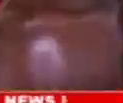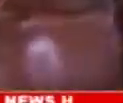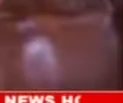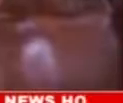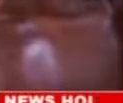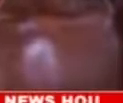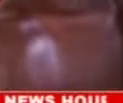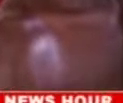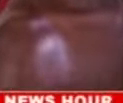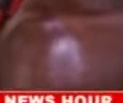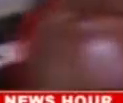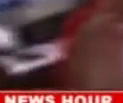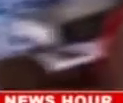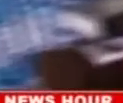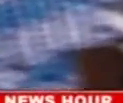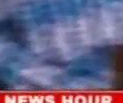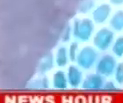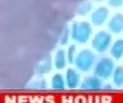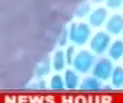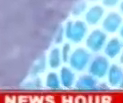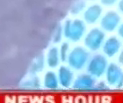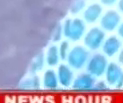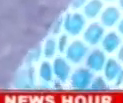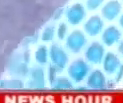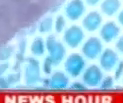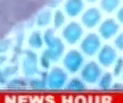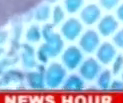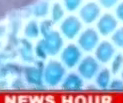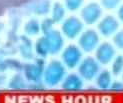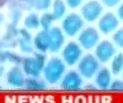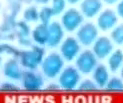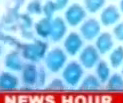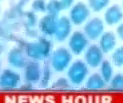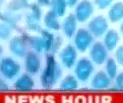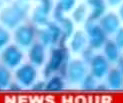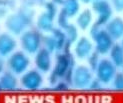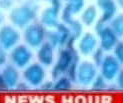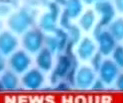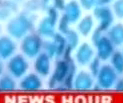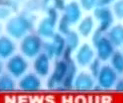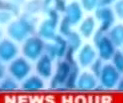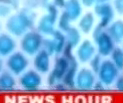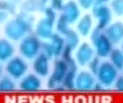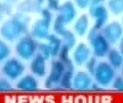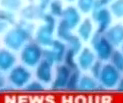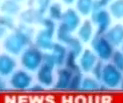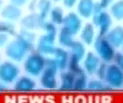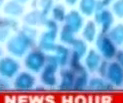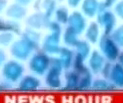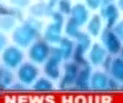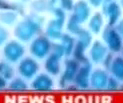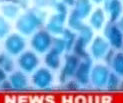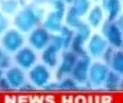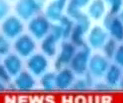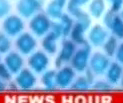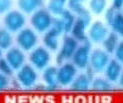The secretary of the Ebenezer Singing Band, Mr. William Amano, spoke to GBC24 about the group and said